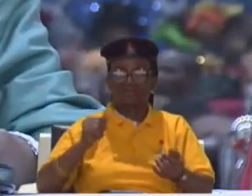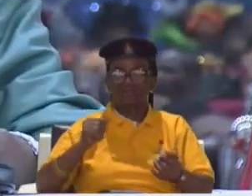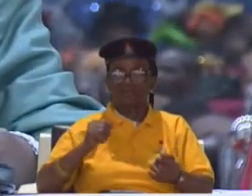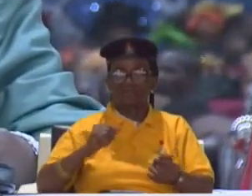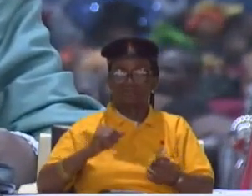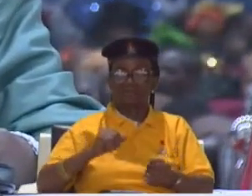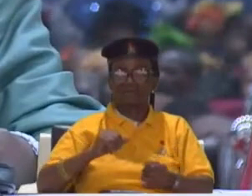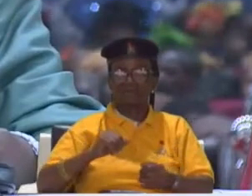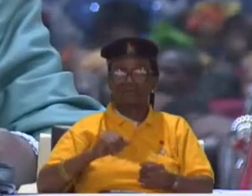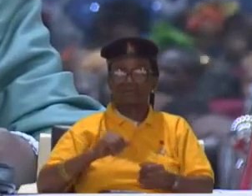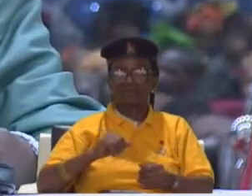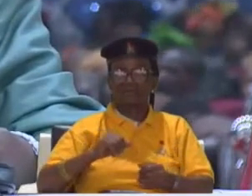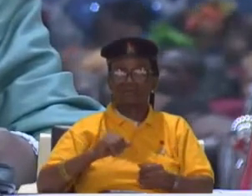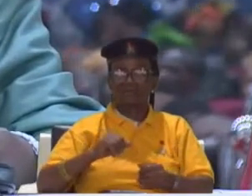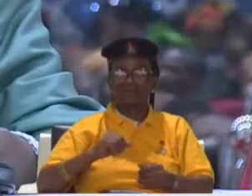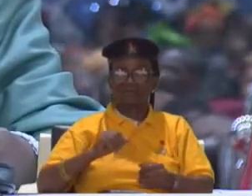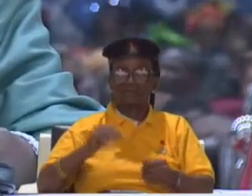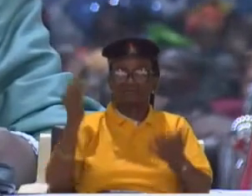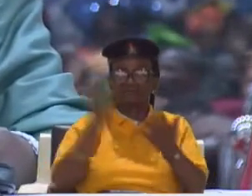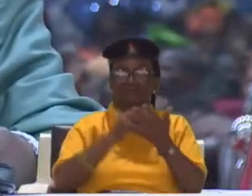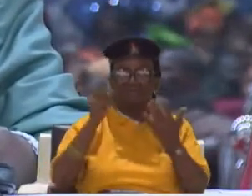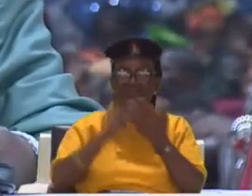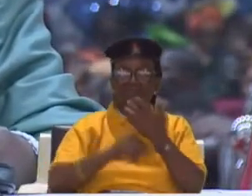darkness will leave you